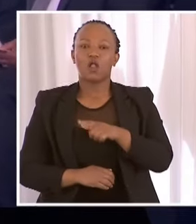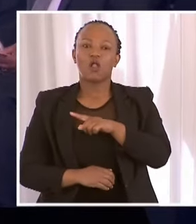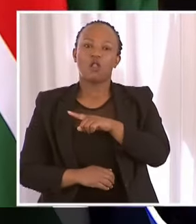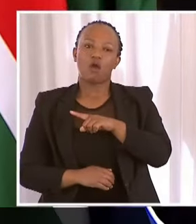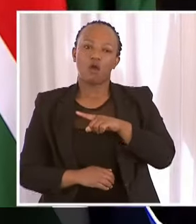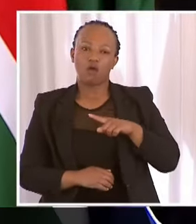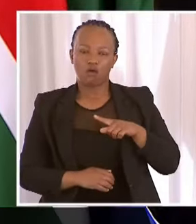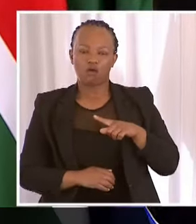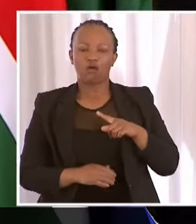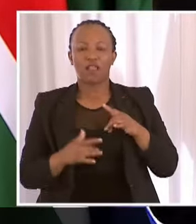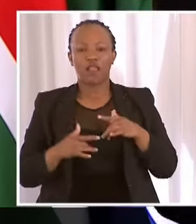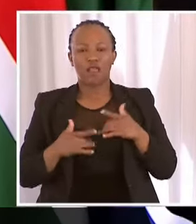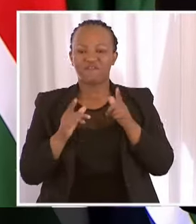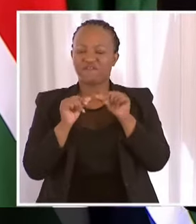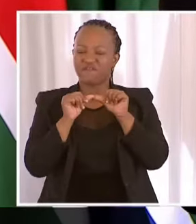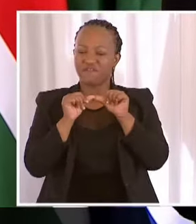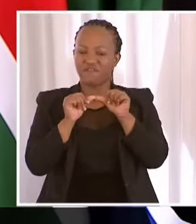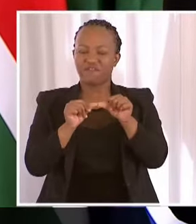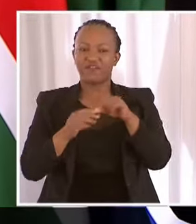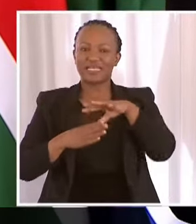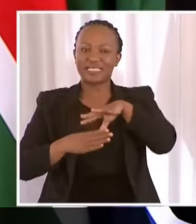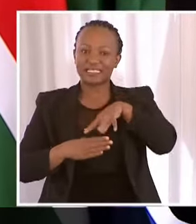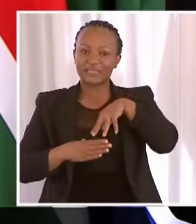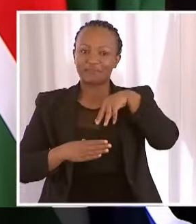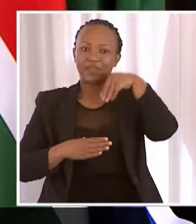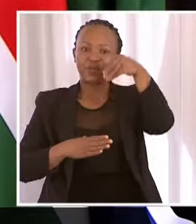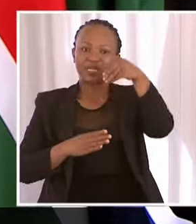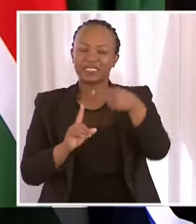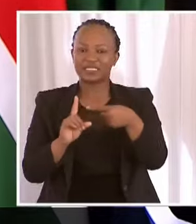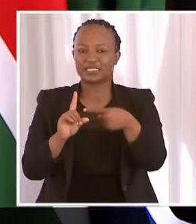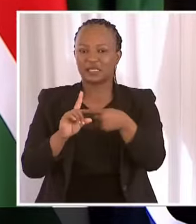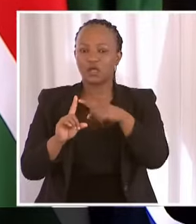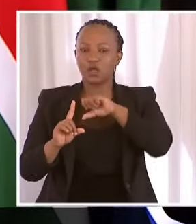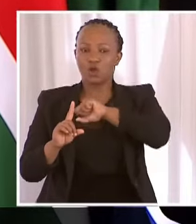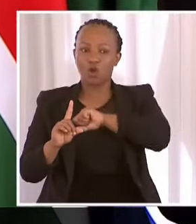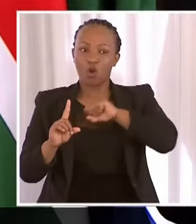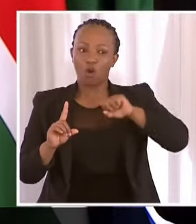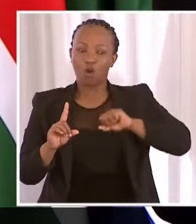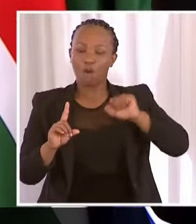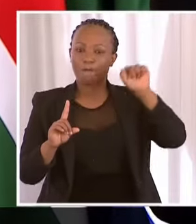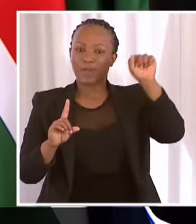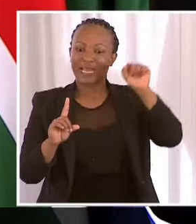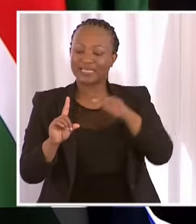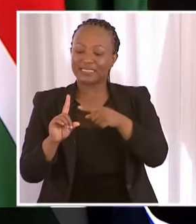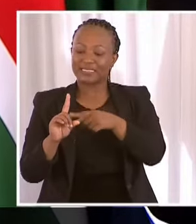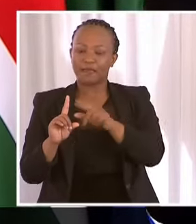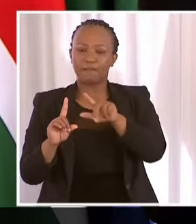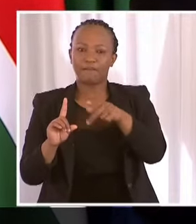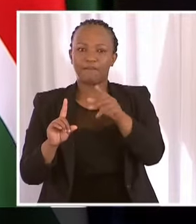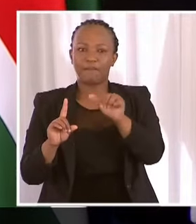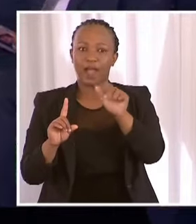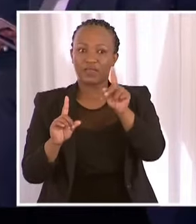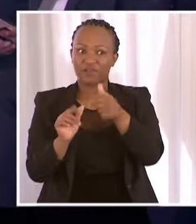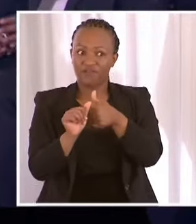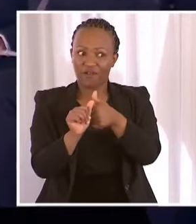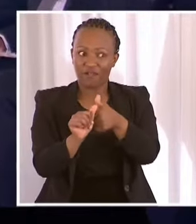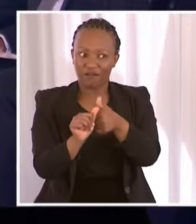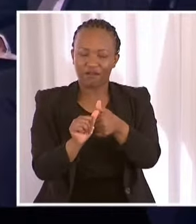live the spirit of Comrade Aziz Pahad. Long live. Long